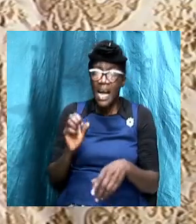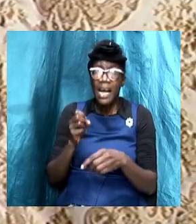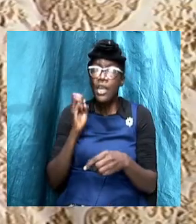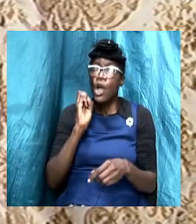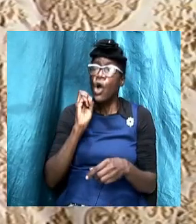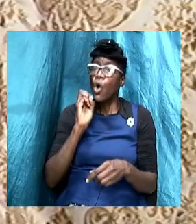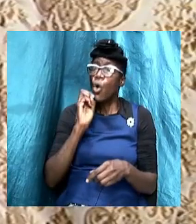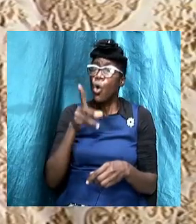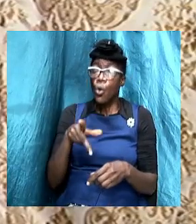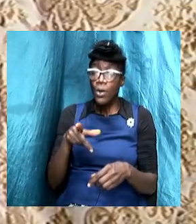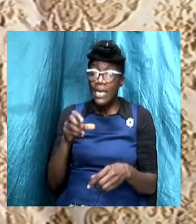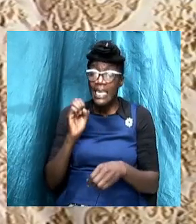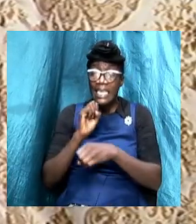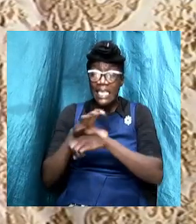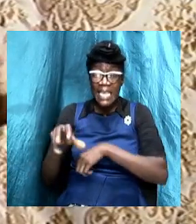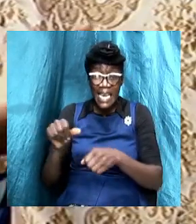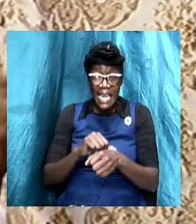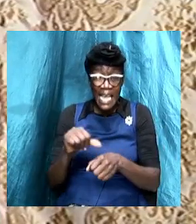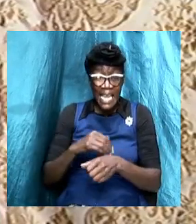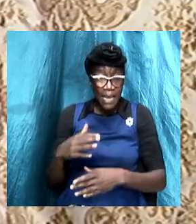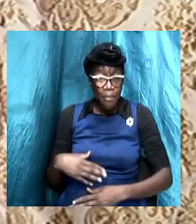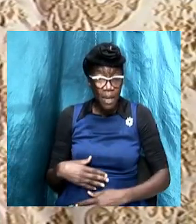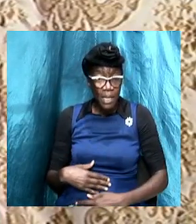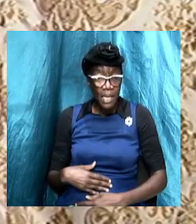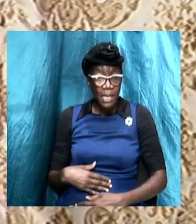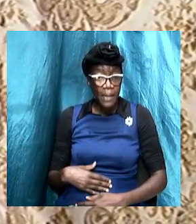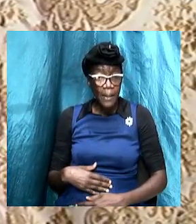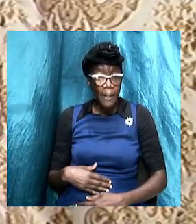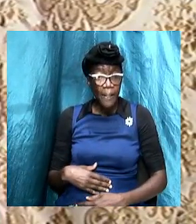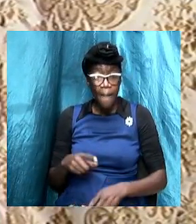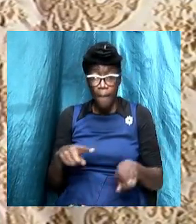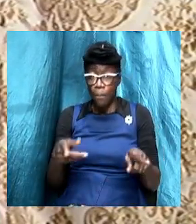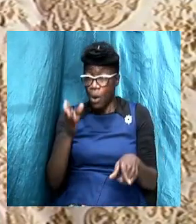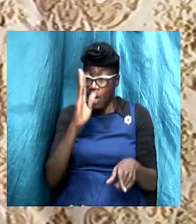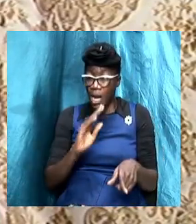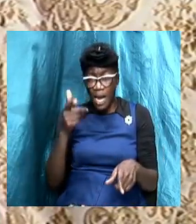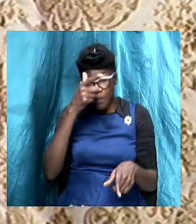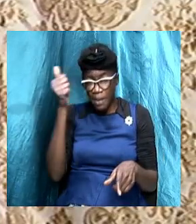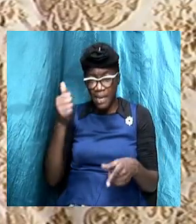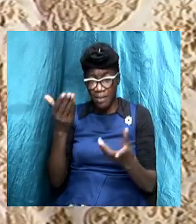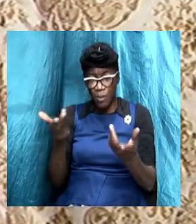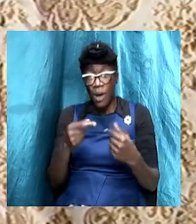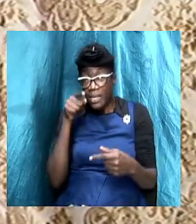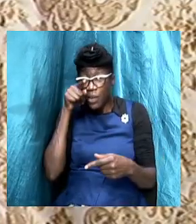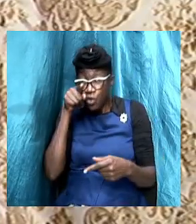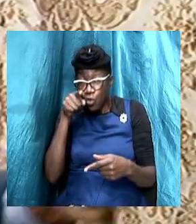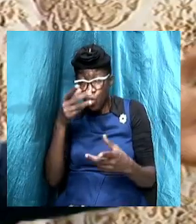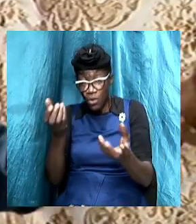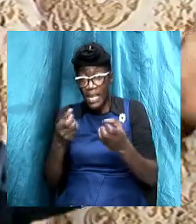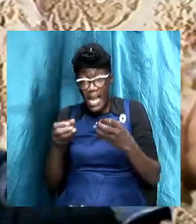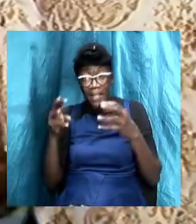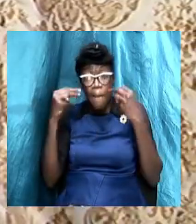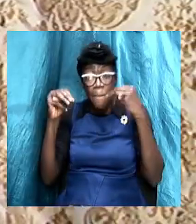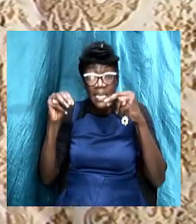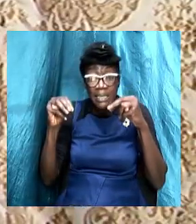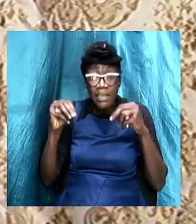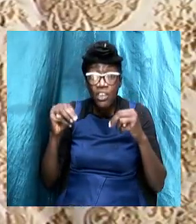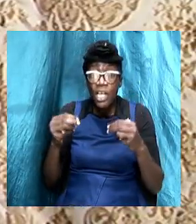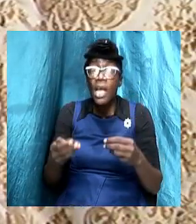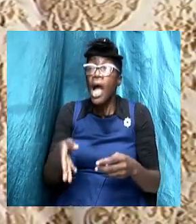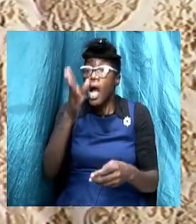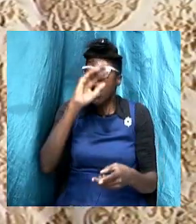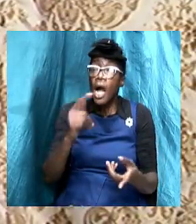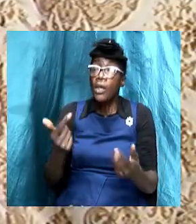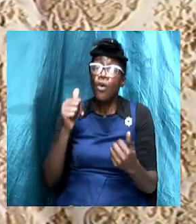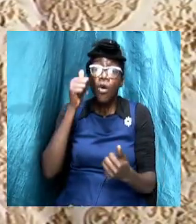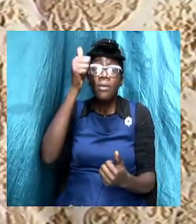anybody. God could have sent anyone. But God, because he wanted you to get the message, he came himself to